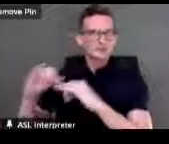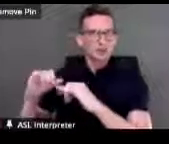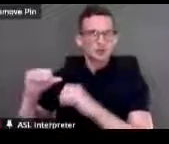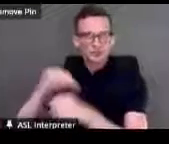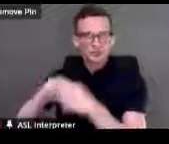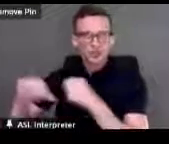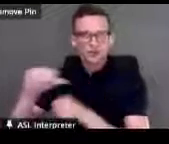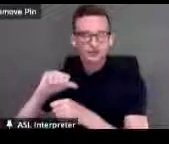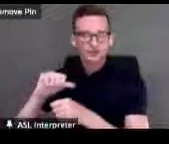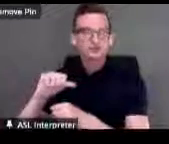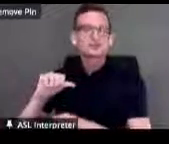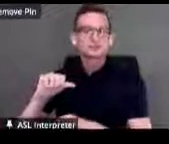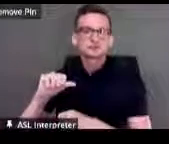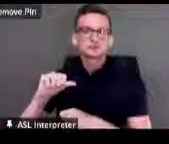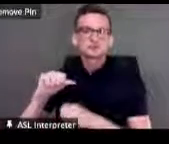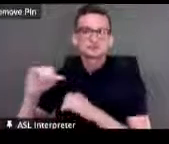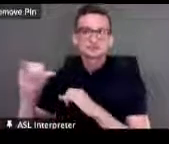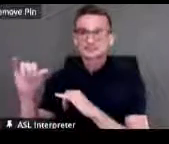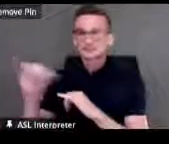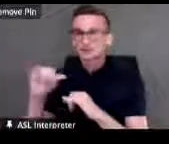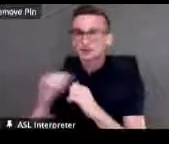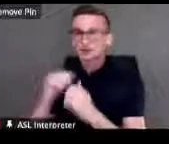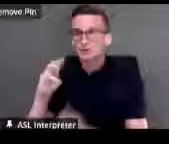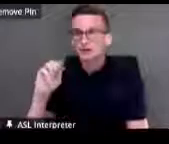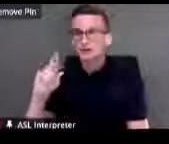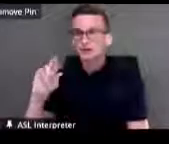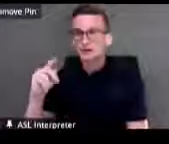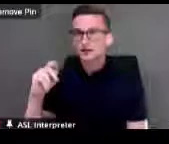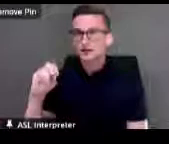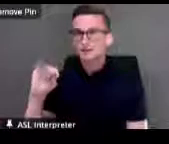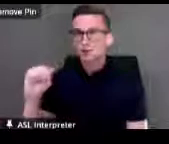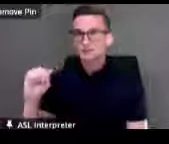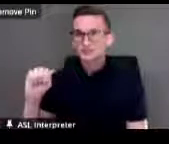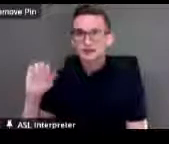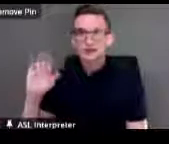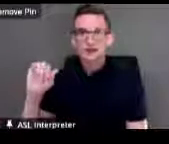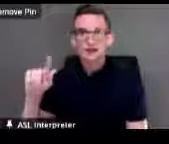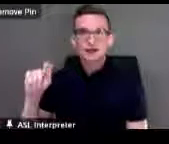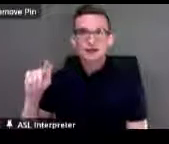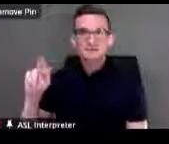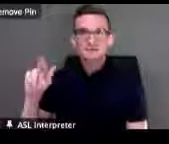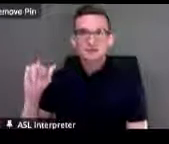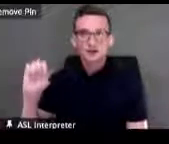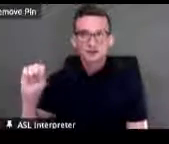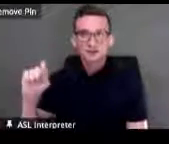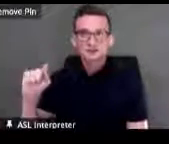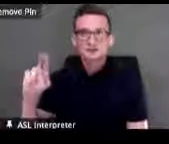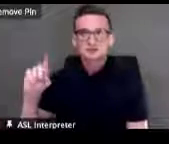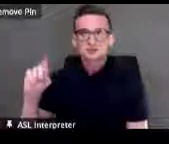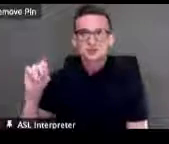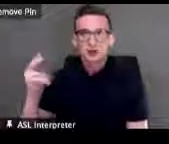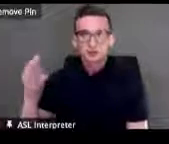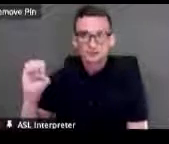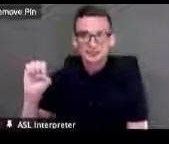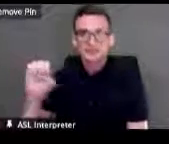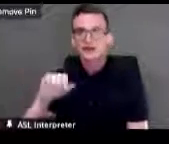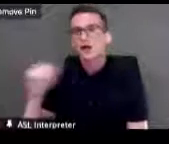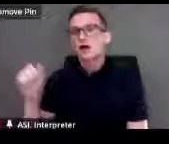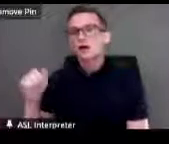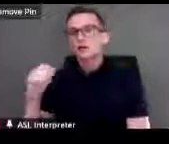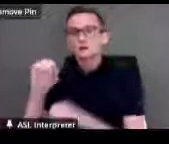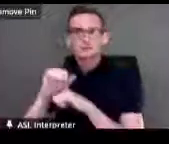very similar to Mariposa, Calaveras, Tuolumne, and the other mountain counties. They're essentially